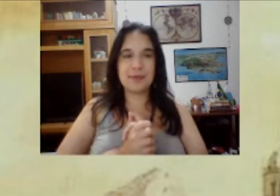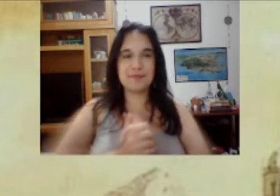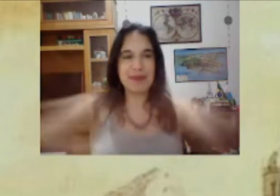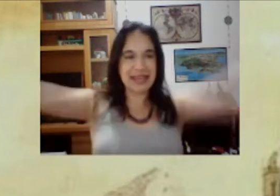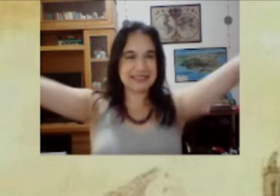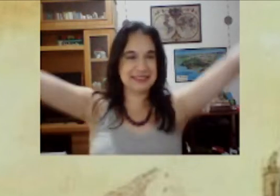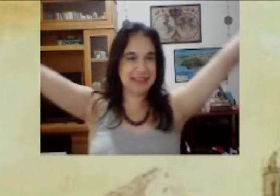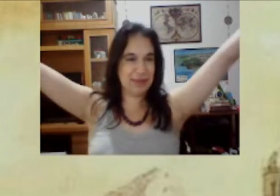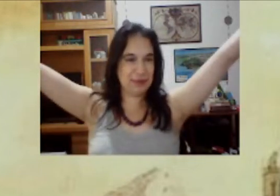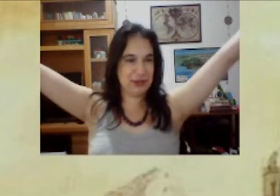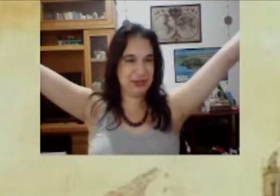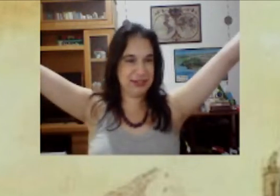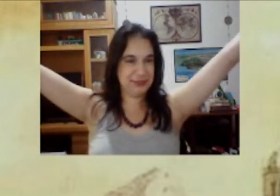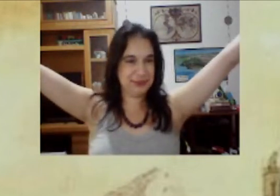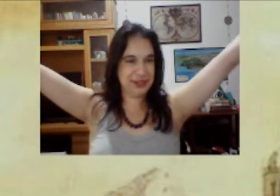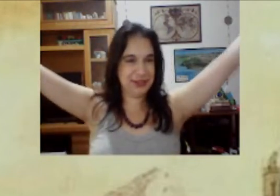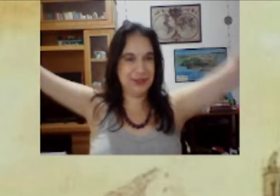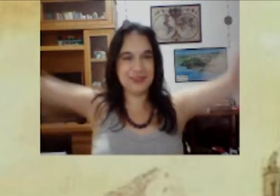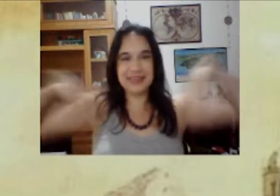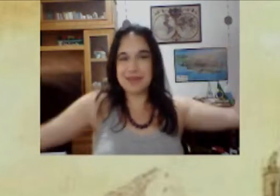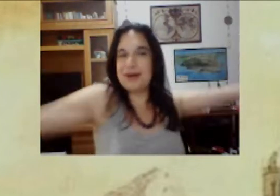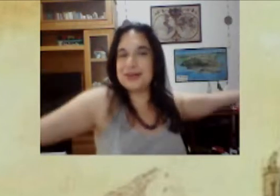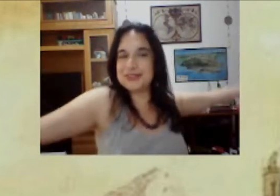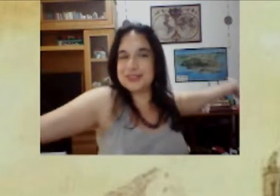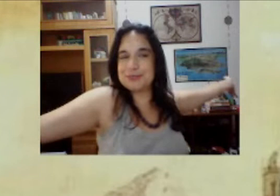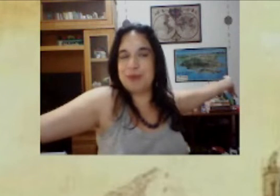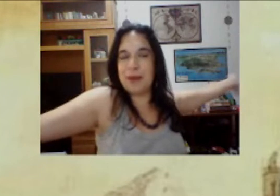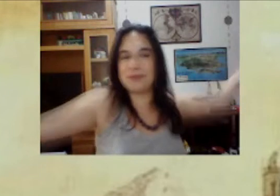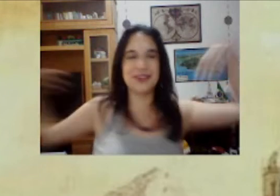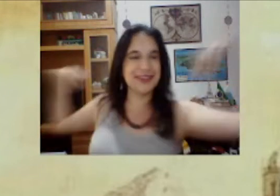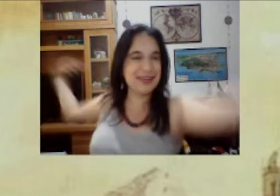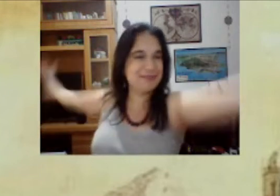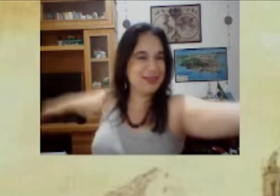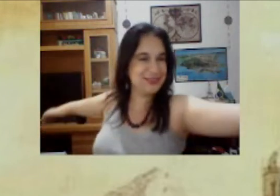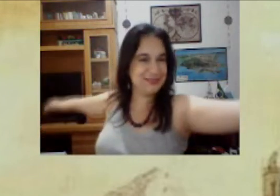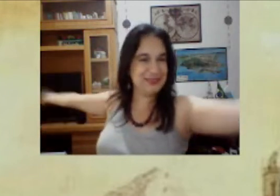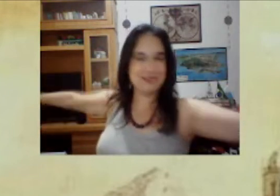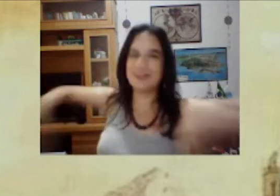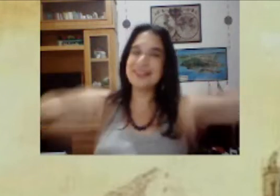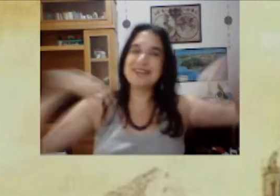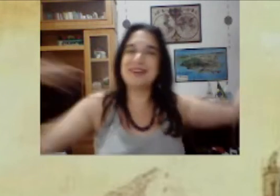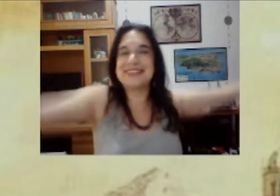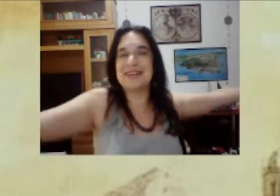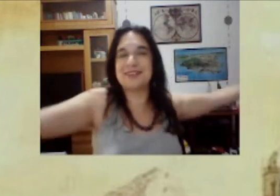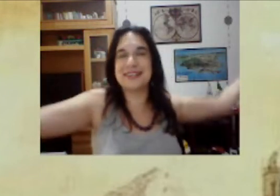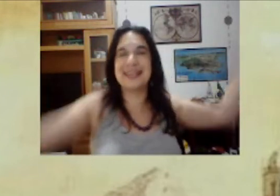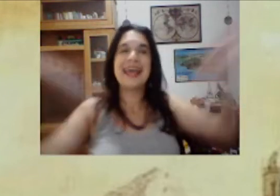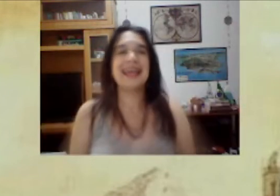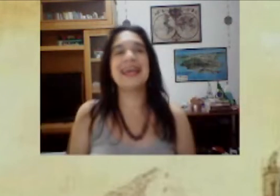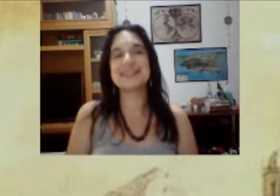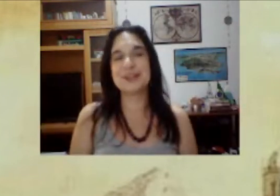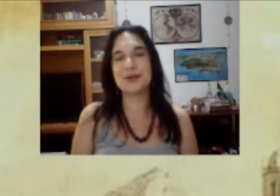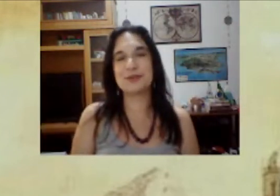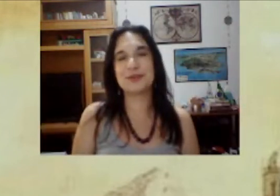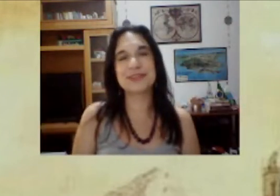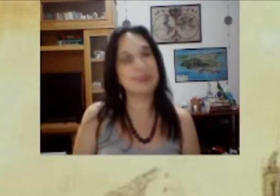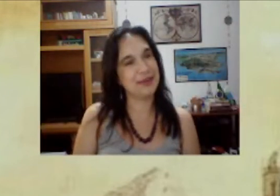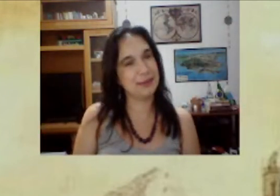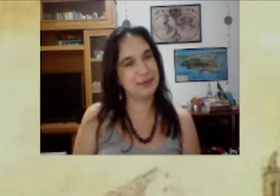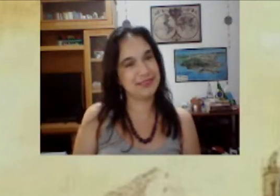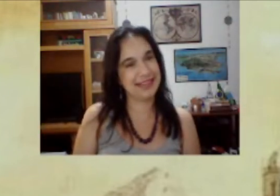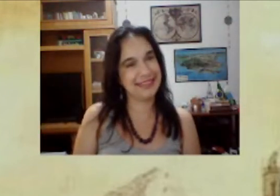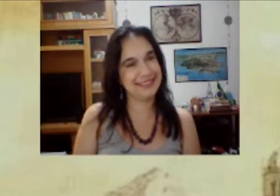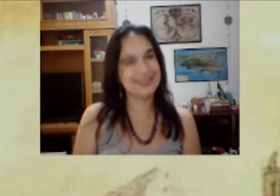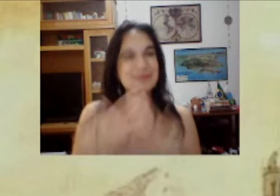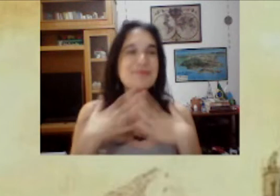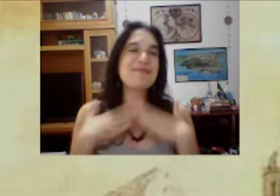the best neighborhood in Rio, the most popular, the most beautiful, the most everything. Yes, sorry folks, I'm talking